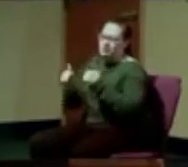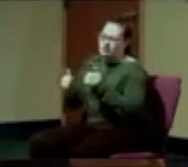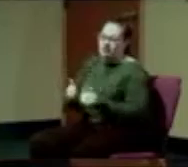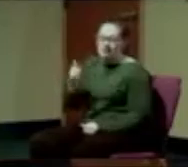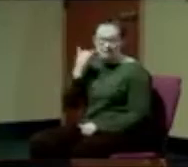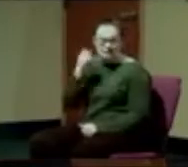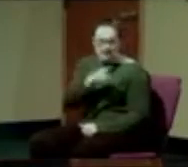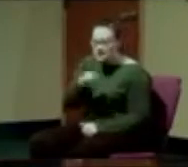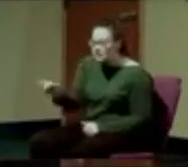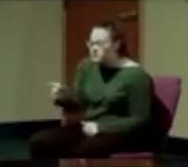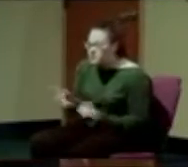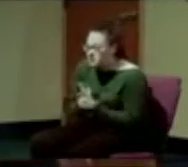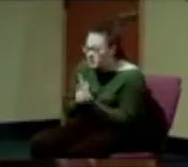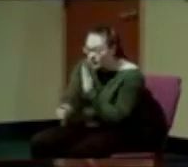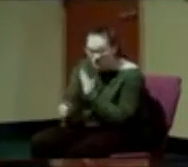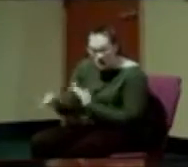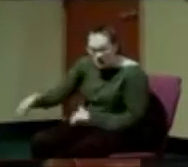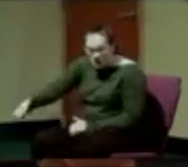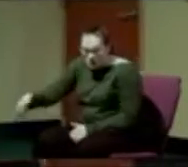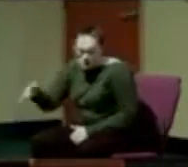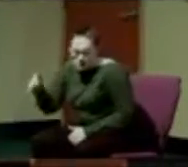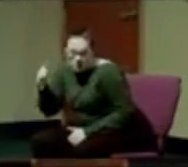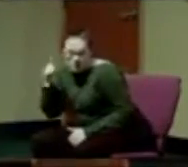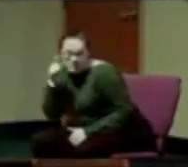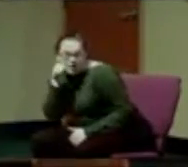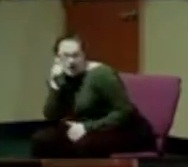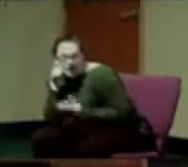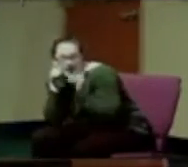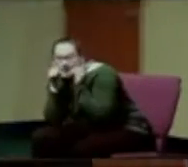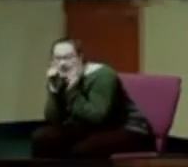everybody else's phone calls. Come on, that's just great.